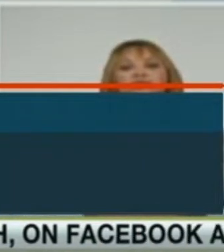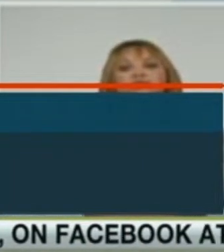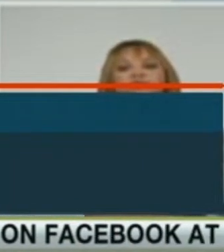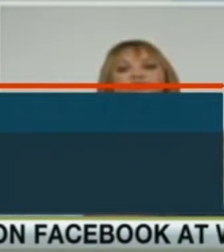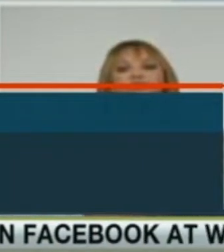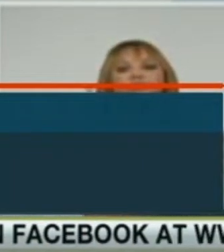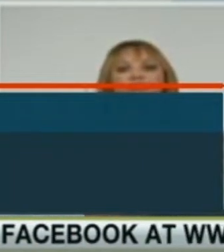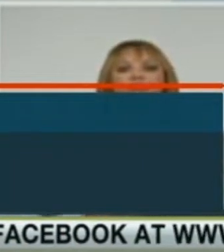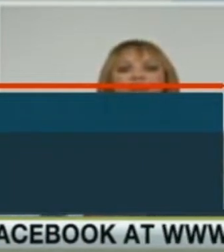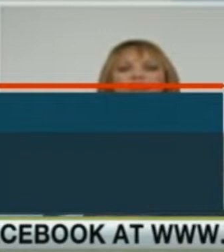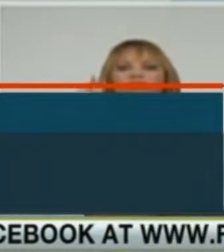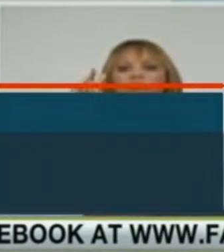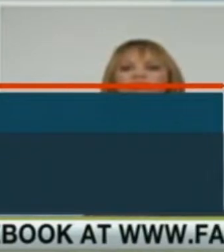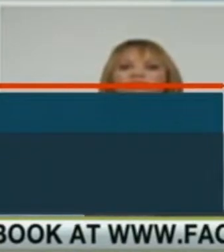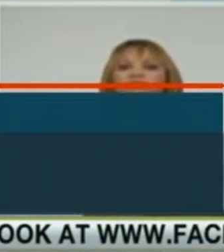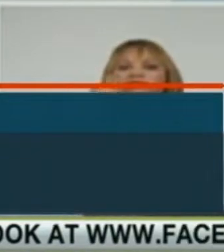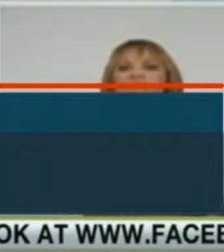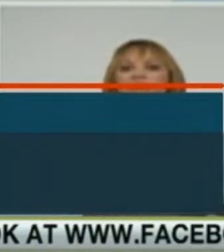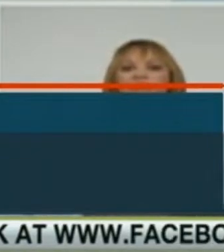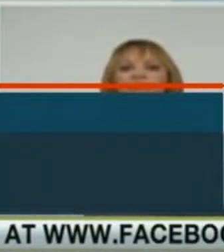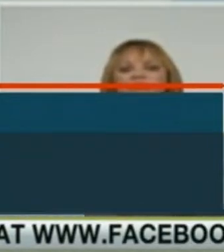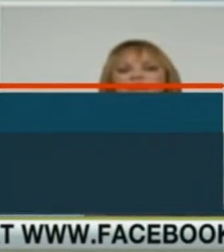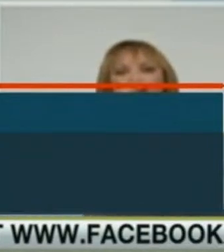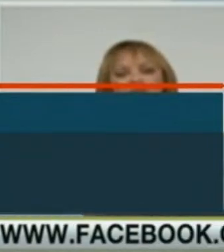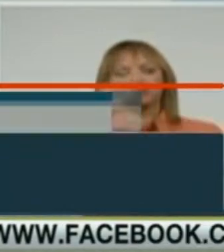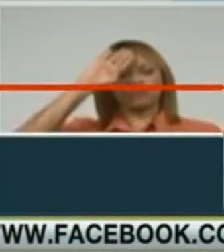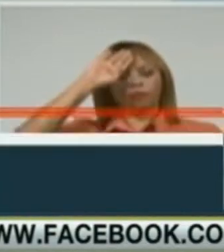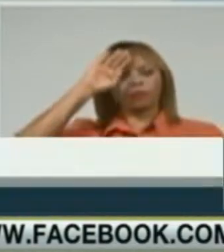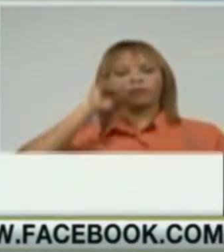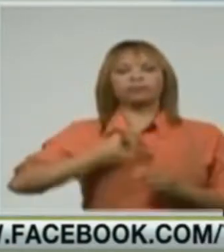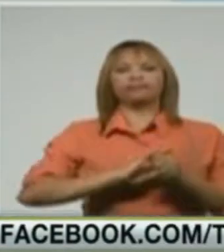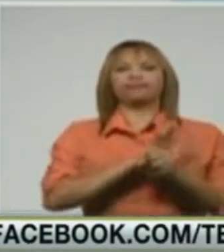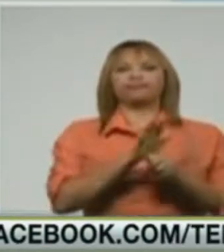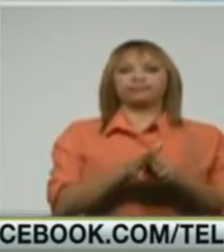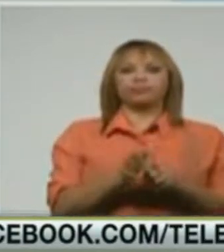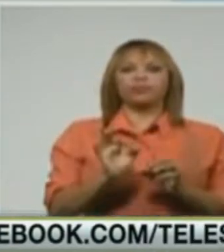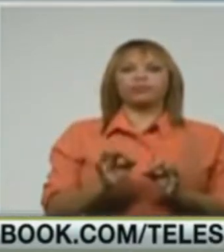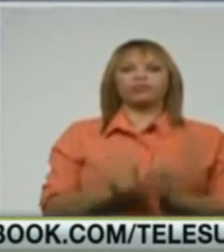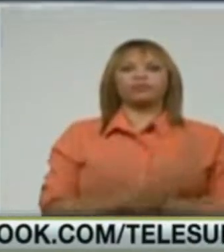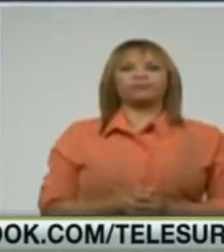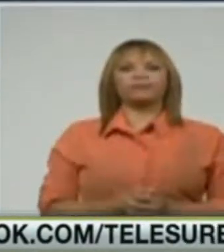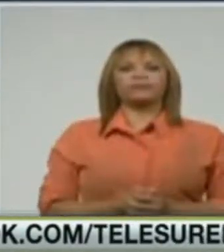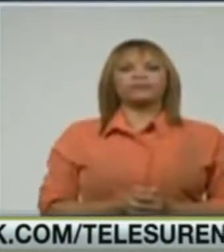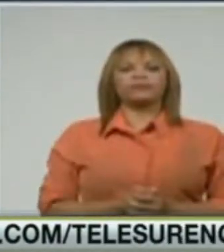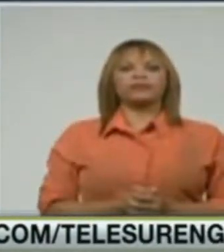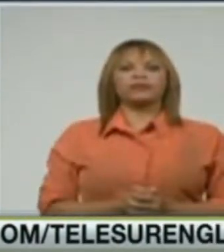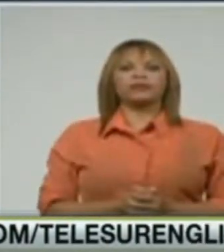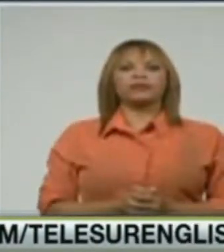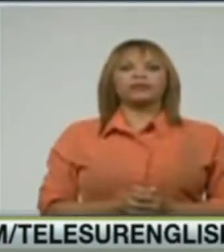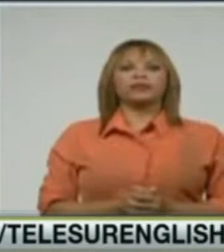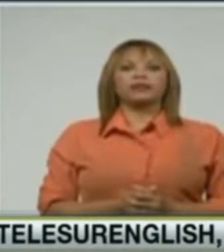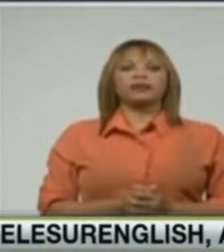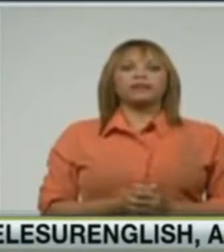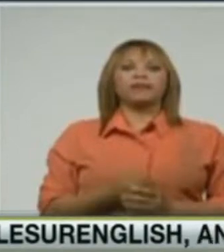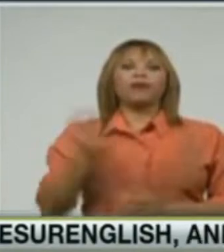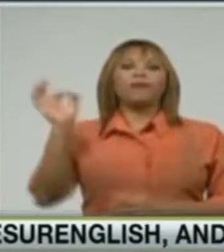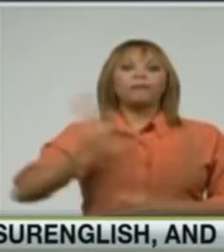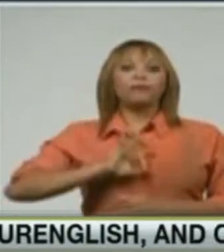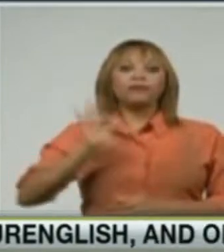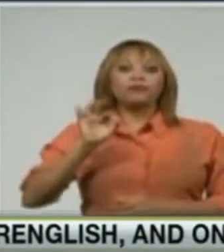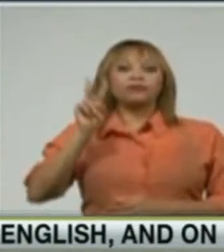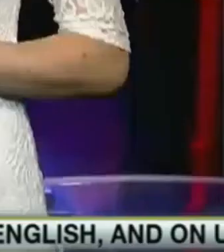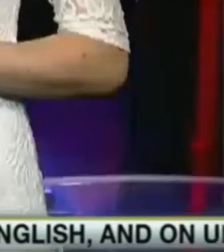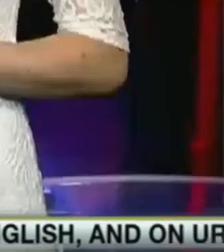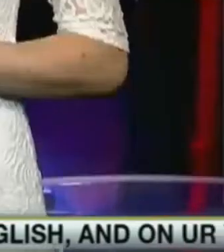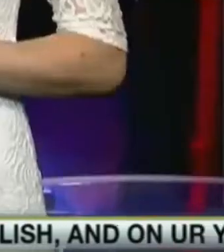have passed away due to COVID-19 in our country, which represents a case fatality rate of